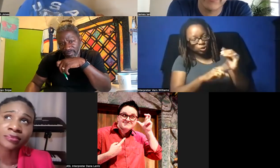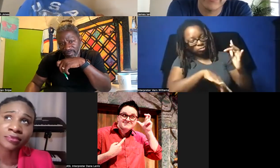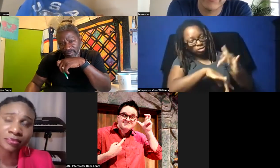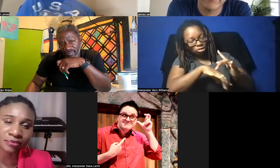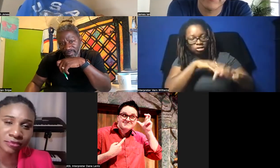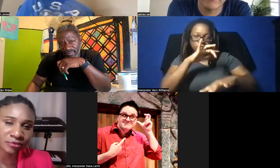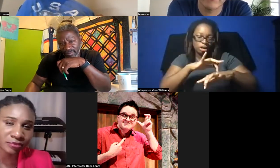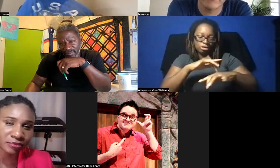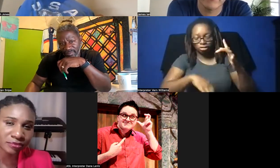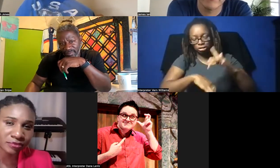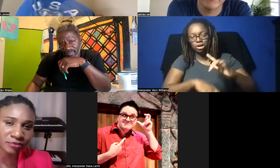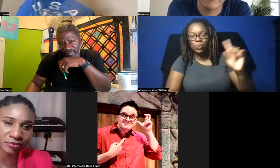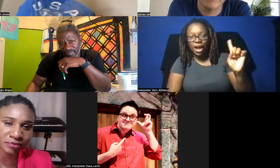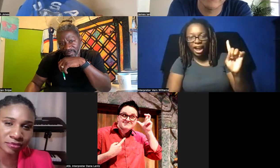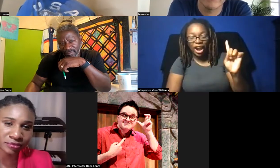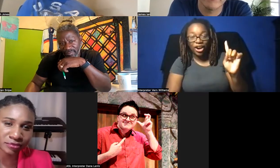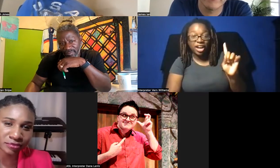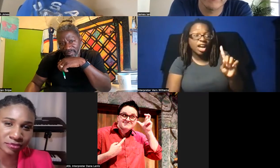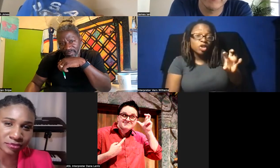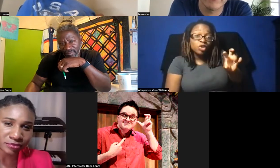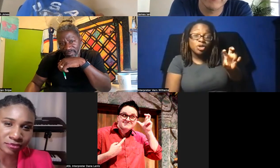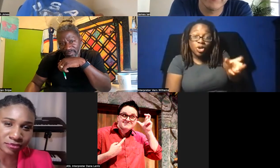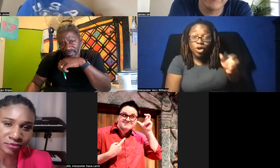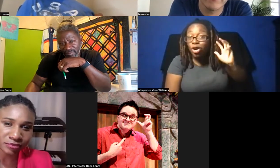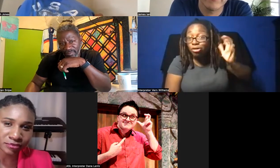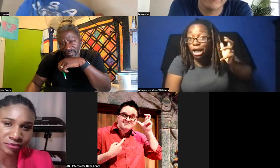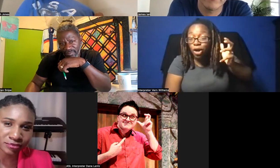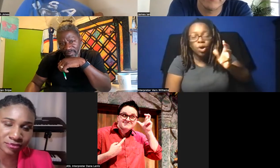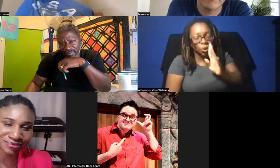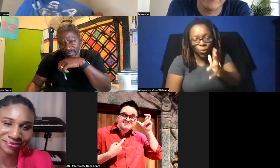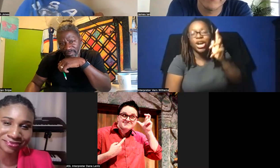can't turn on the radio without hearing Black or faux Black.